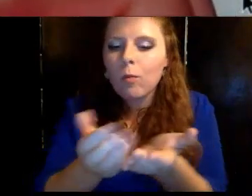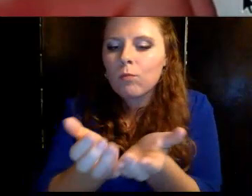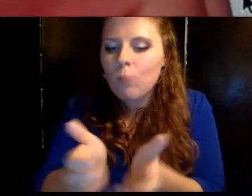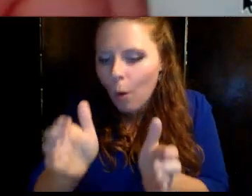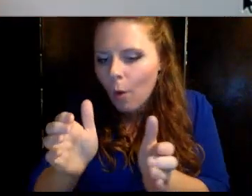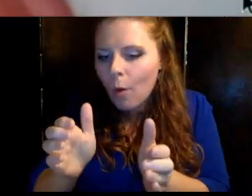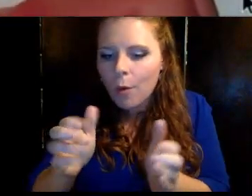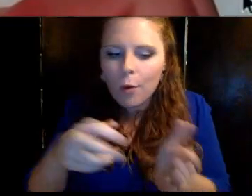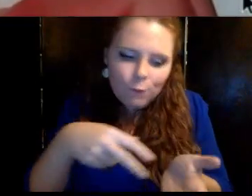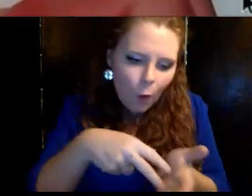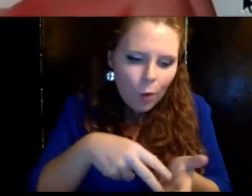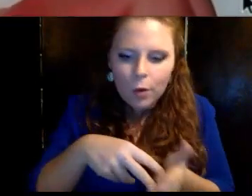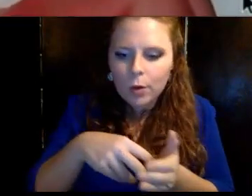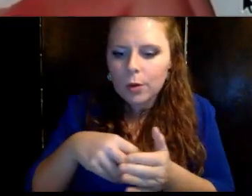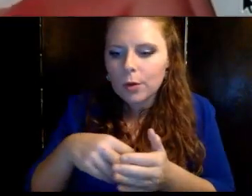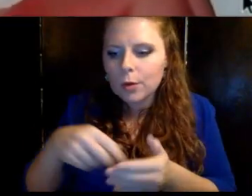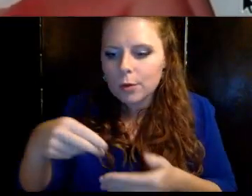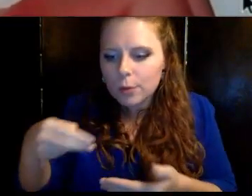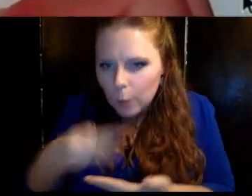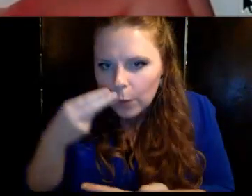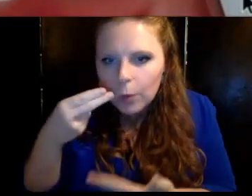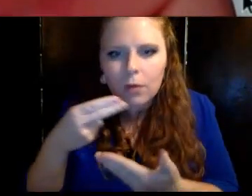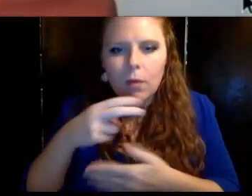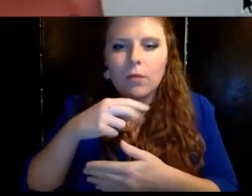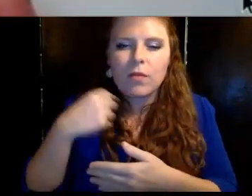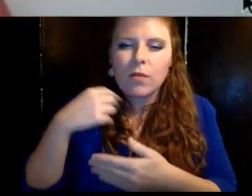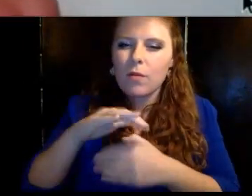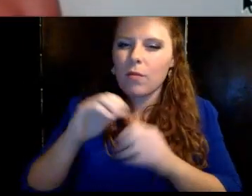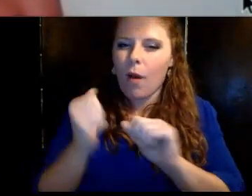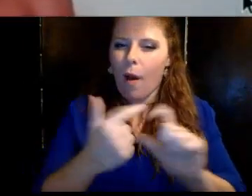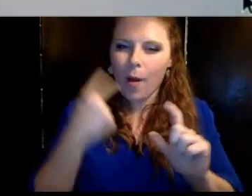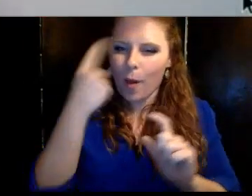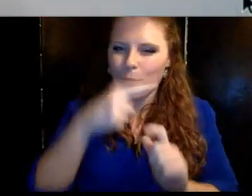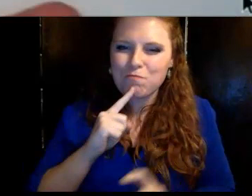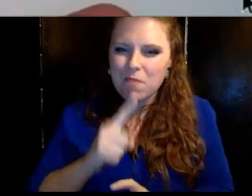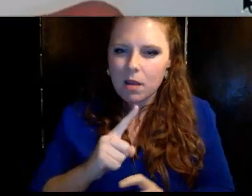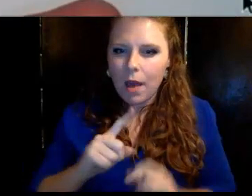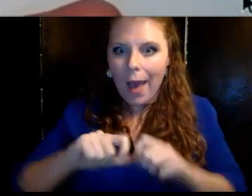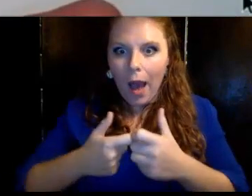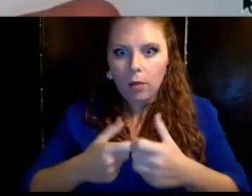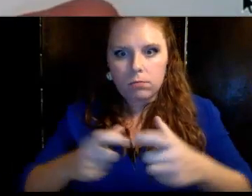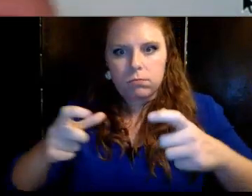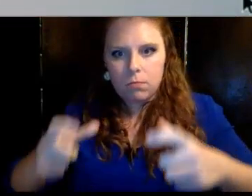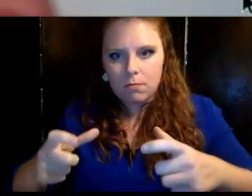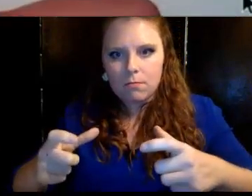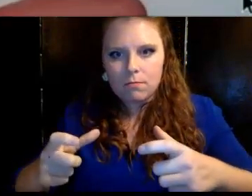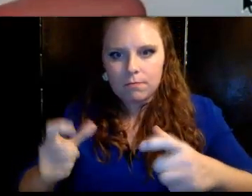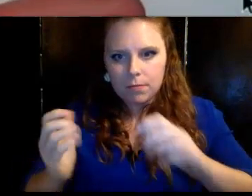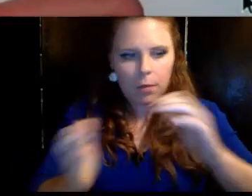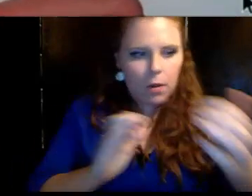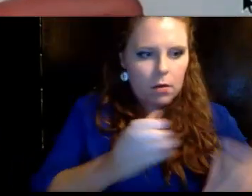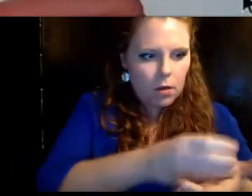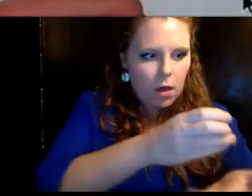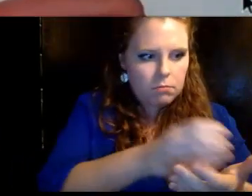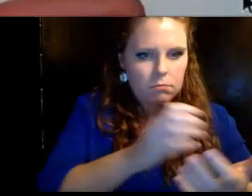and a plate all sitting on one table and make them look believable. How do you make the plate look like it's the right size compared to the